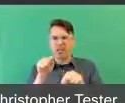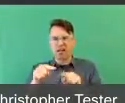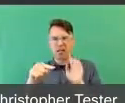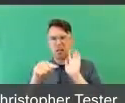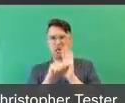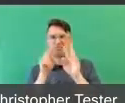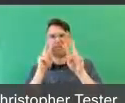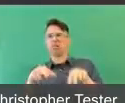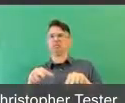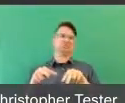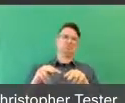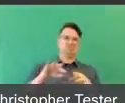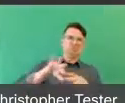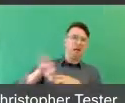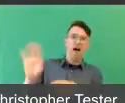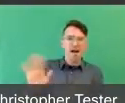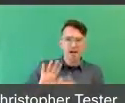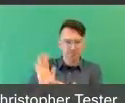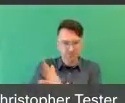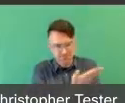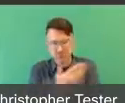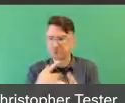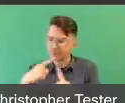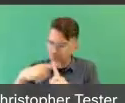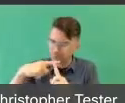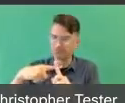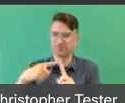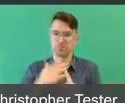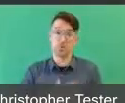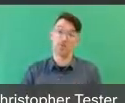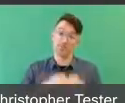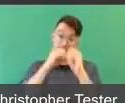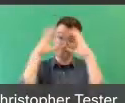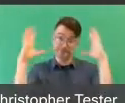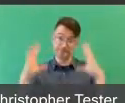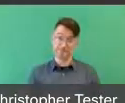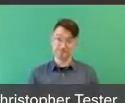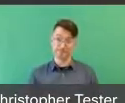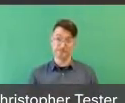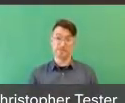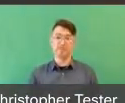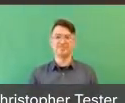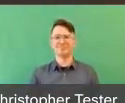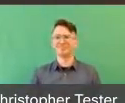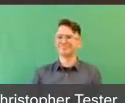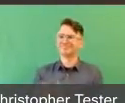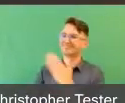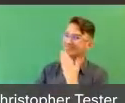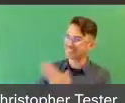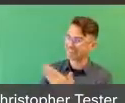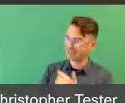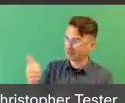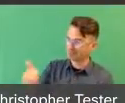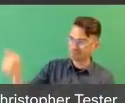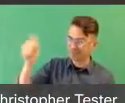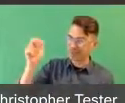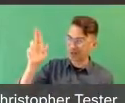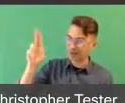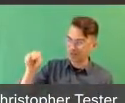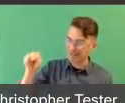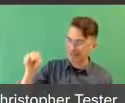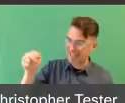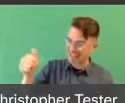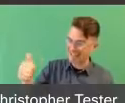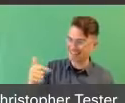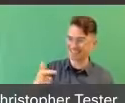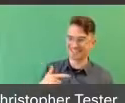Thank you very much. Commitment. Thank you very much, Secretary General. We will be holding you accountable for that commitment for sure. And then I turn